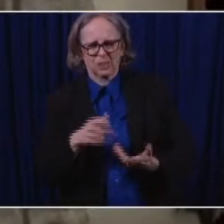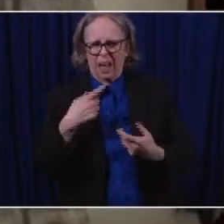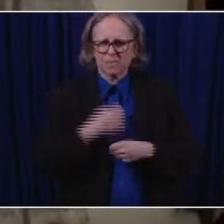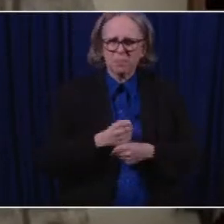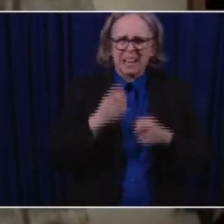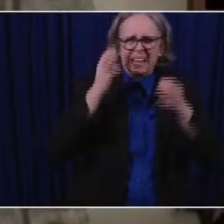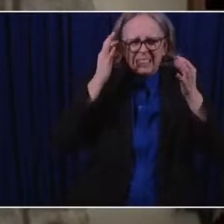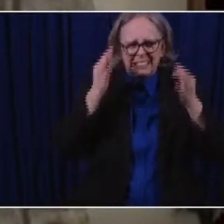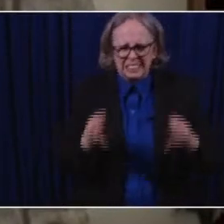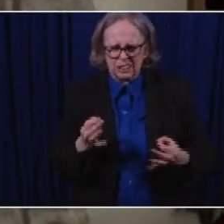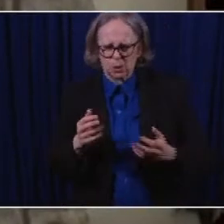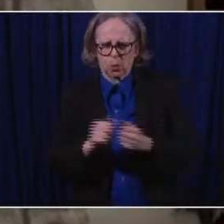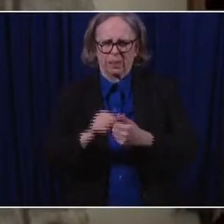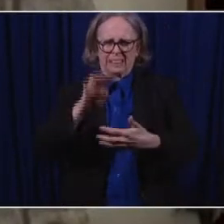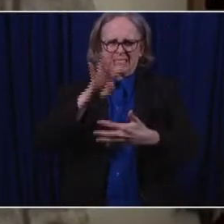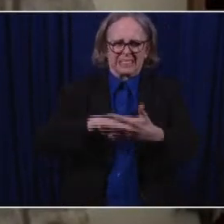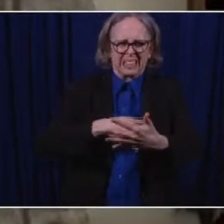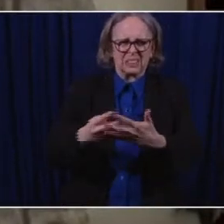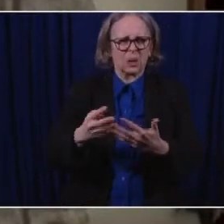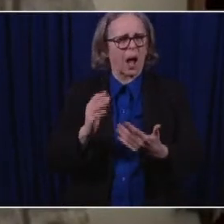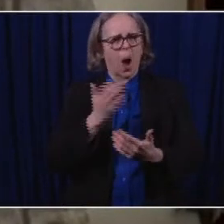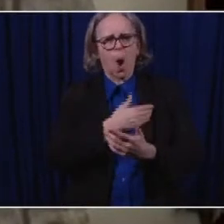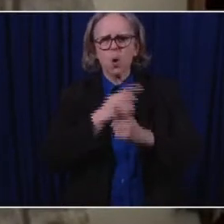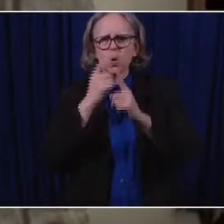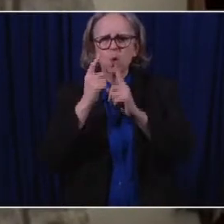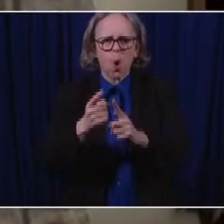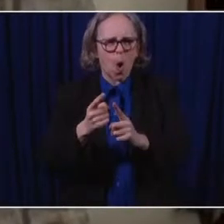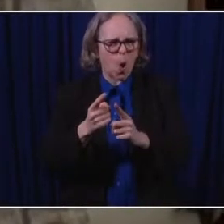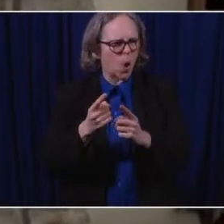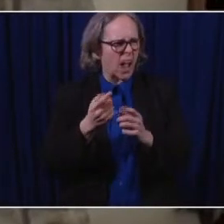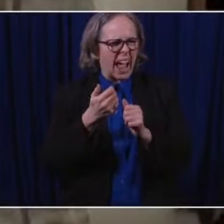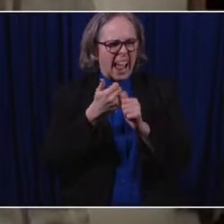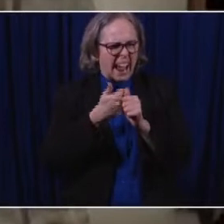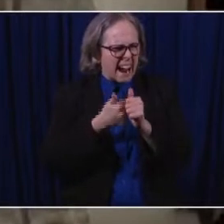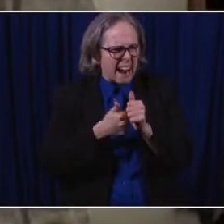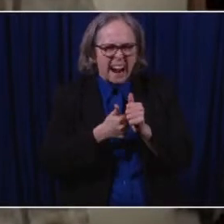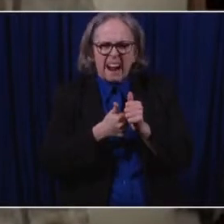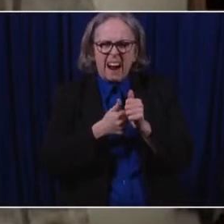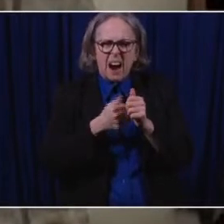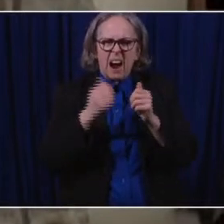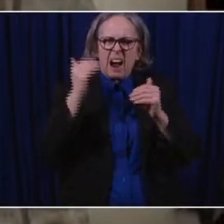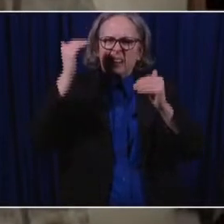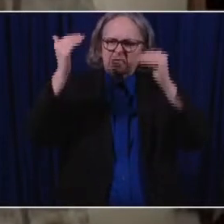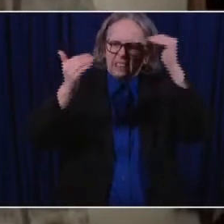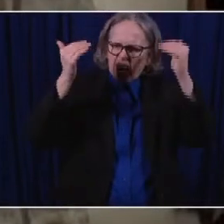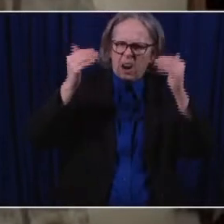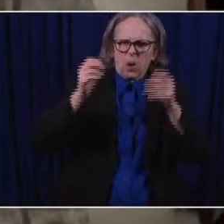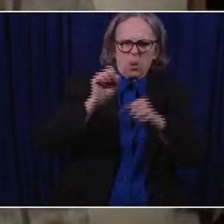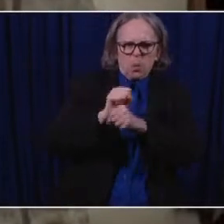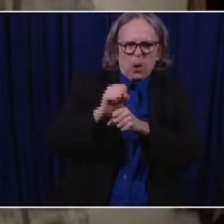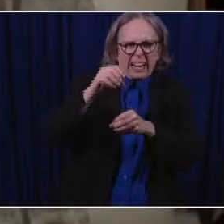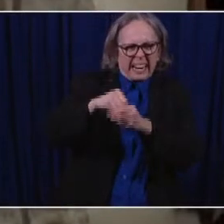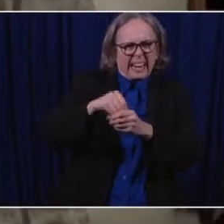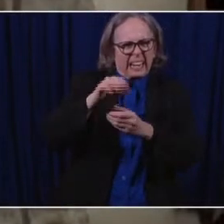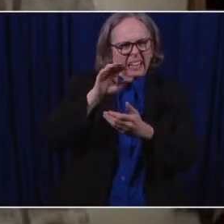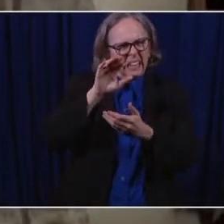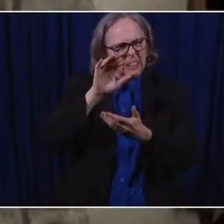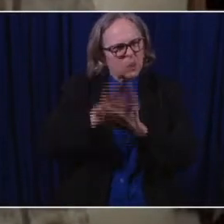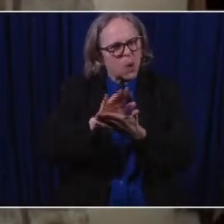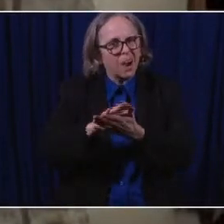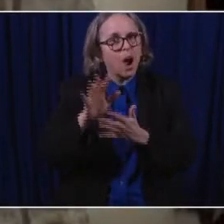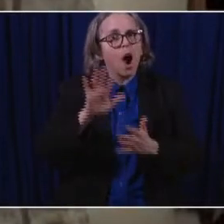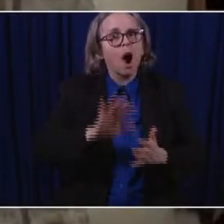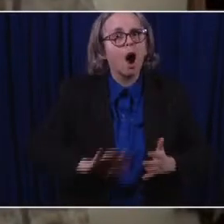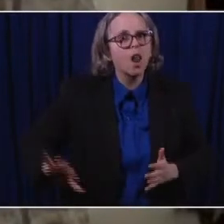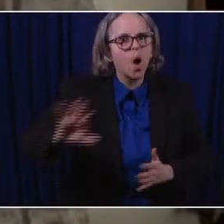custodian, every bus driver, anybody in that school building within a 1 month period of time. And as I said,